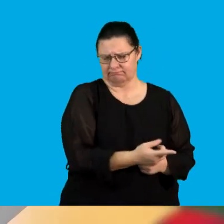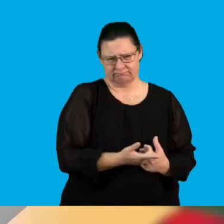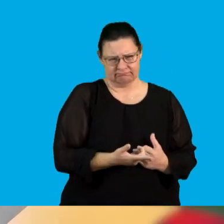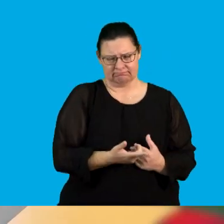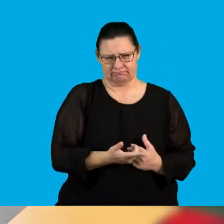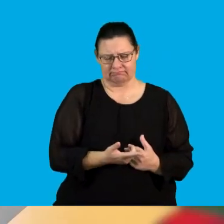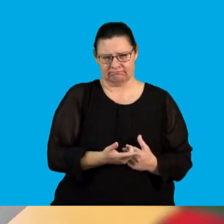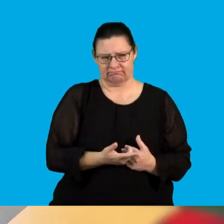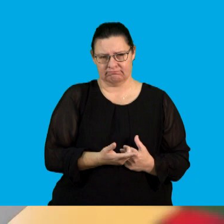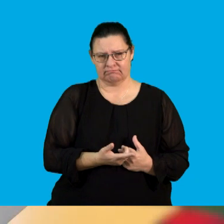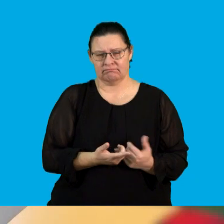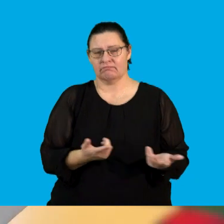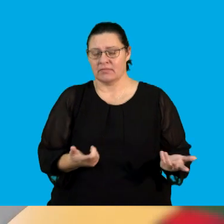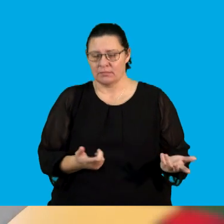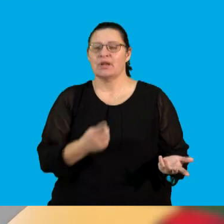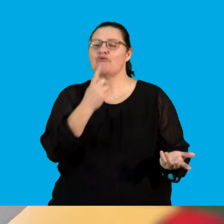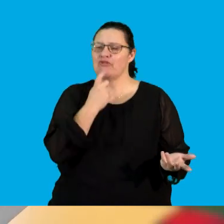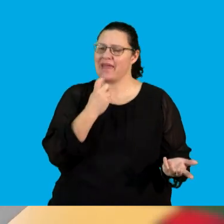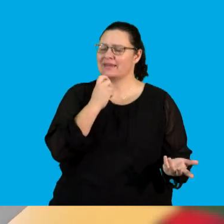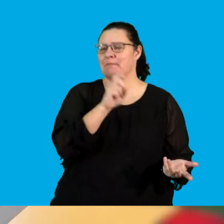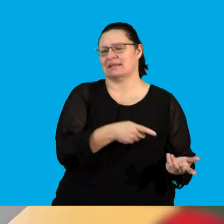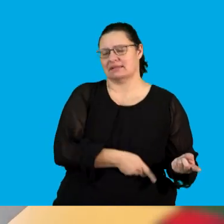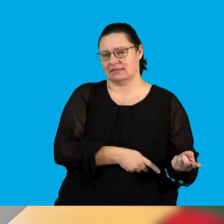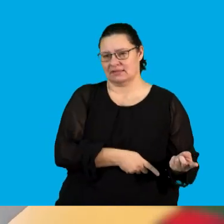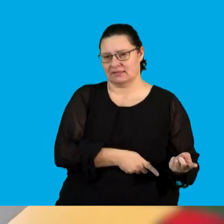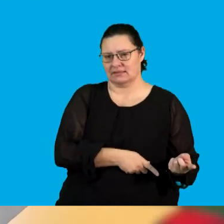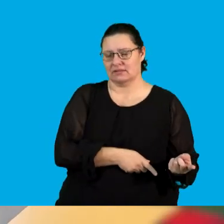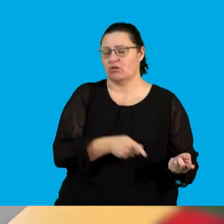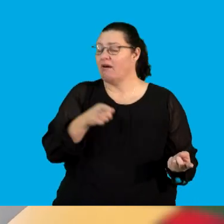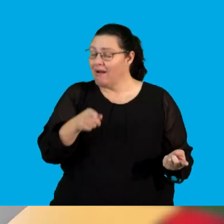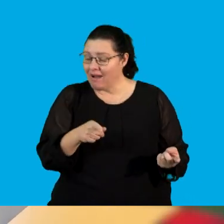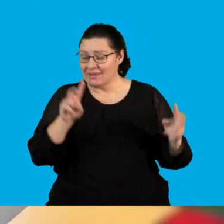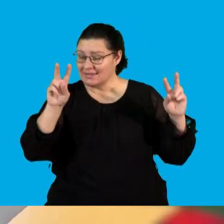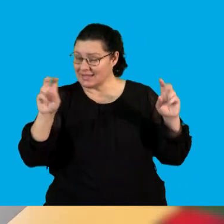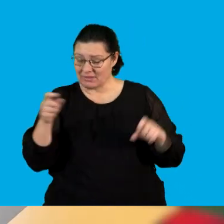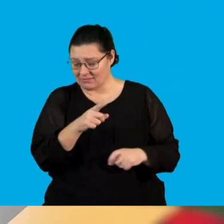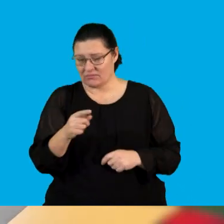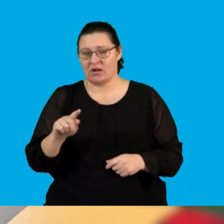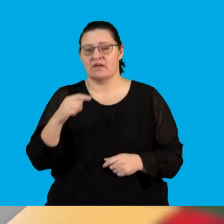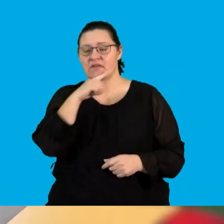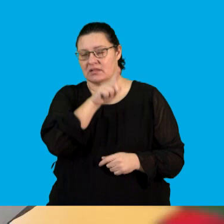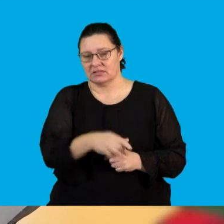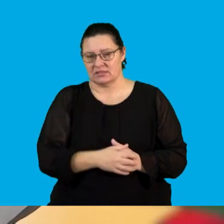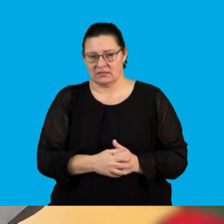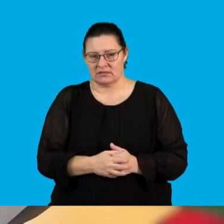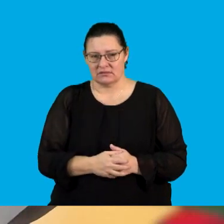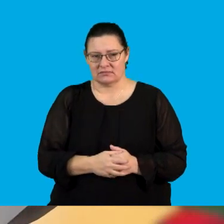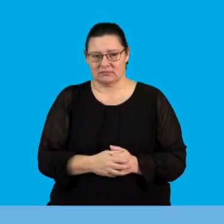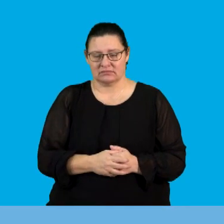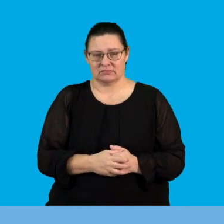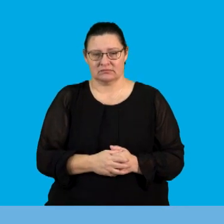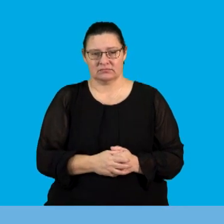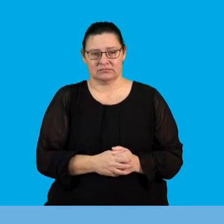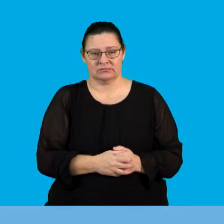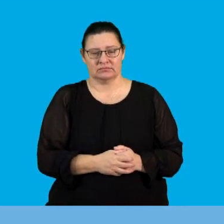we're dipping a blue litmus paper onto an acid, that litmus paper will turn red, from blue to red. So therefore, this